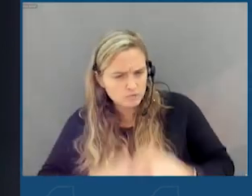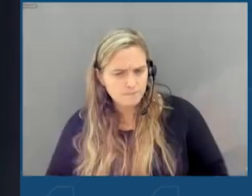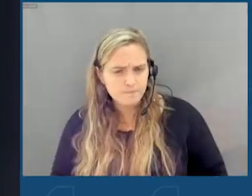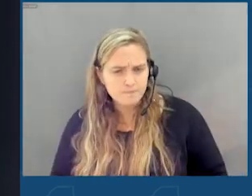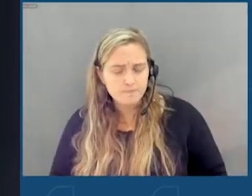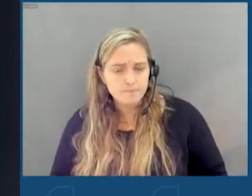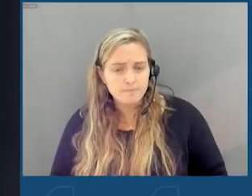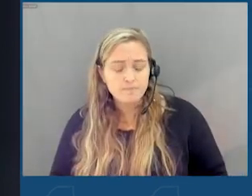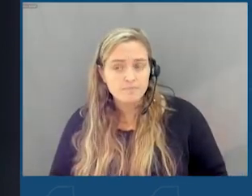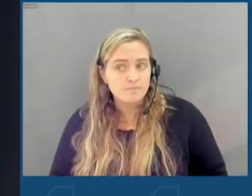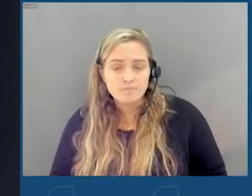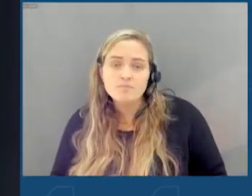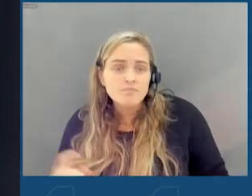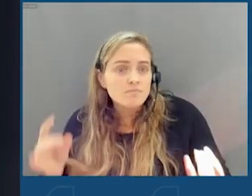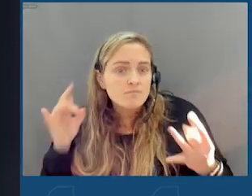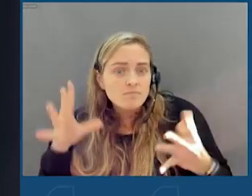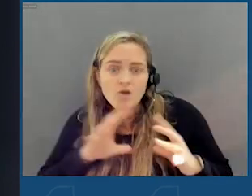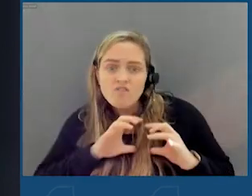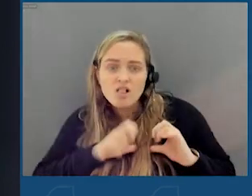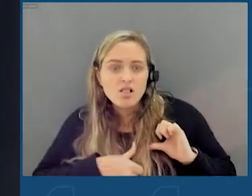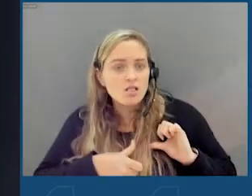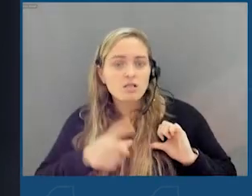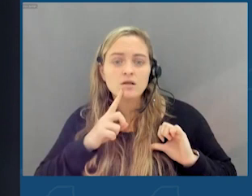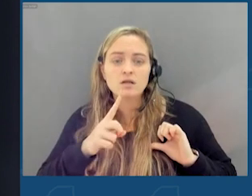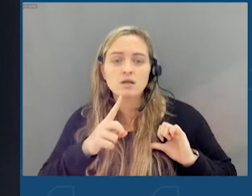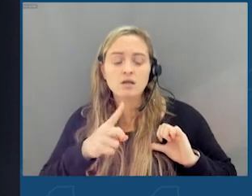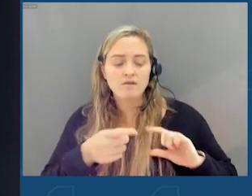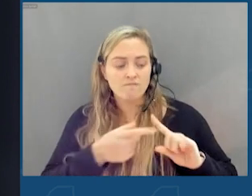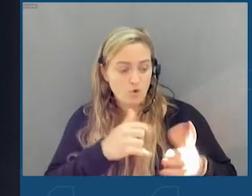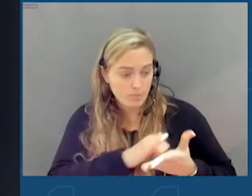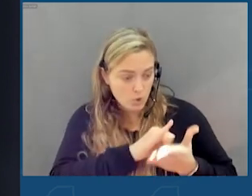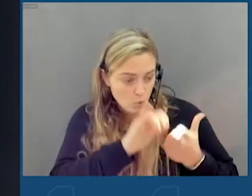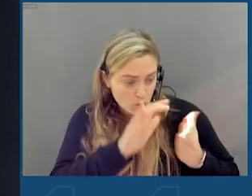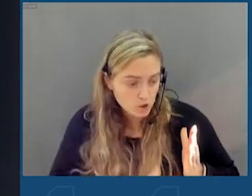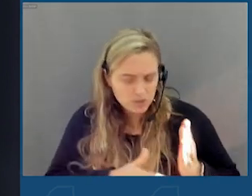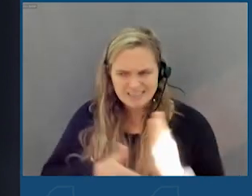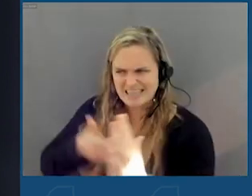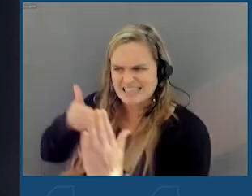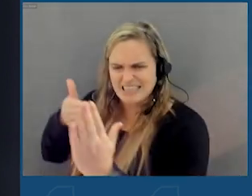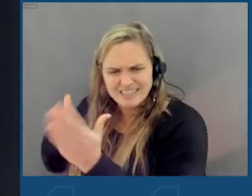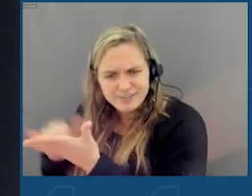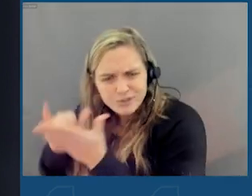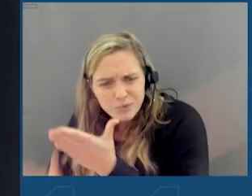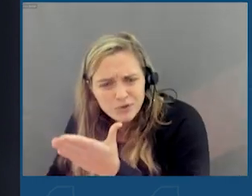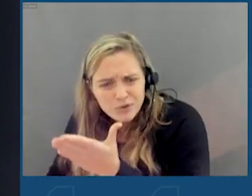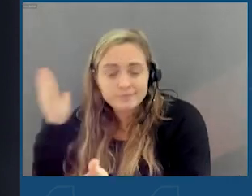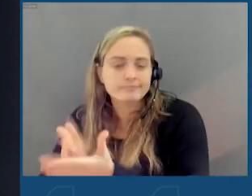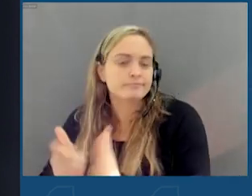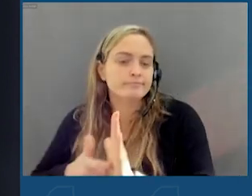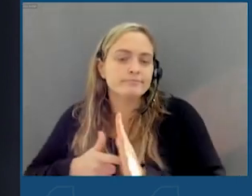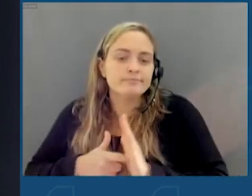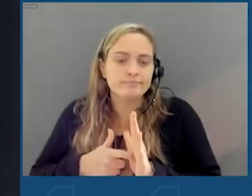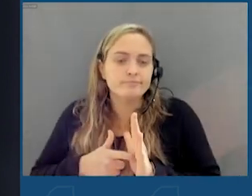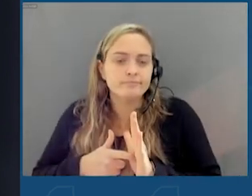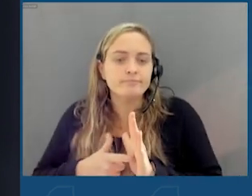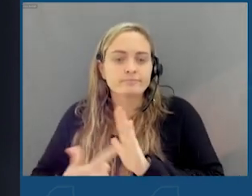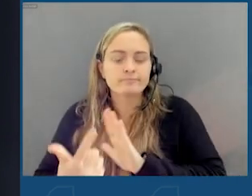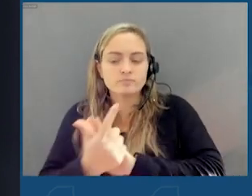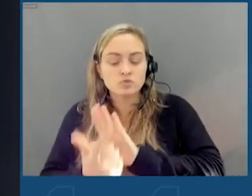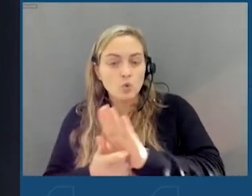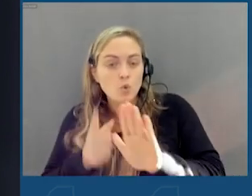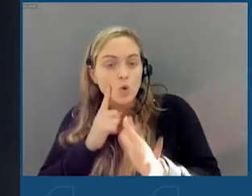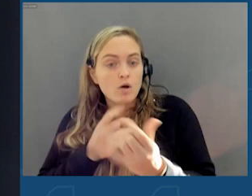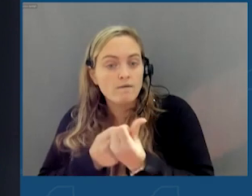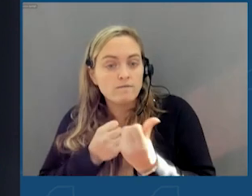This cruelty by New Yorkers against New Yorkers must stop. I'm also making sure that our law enforcement is